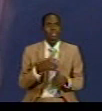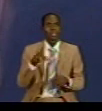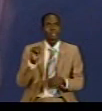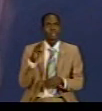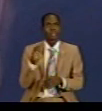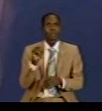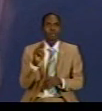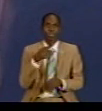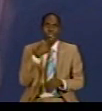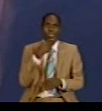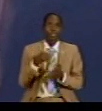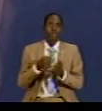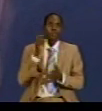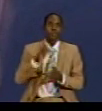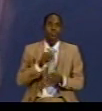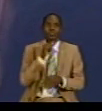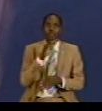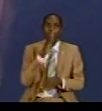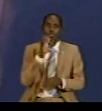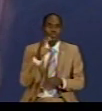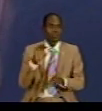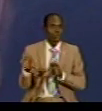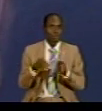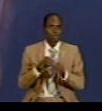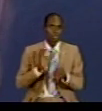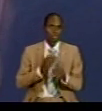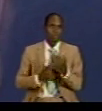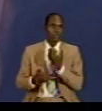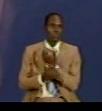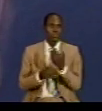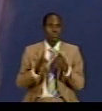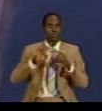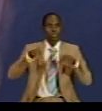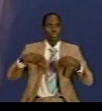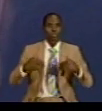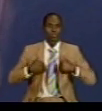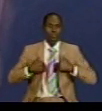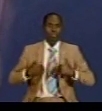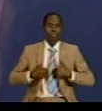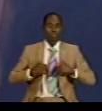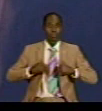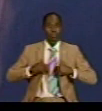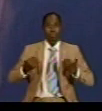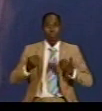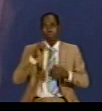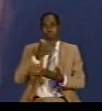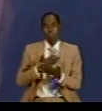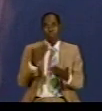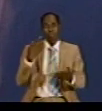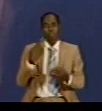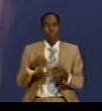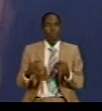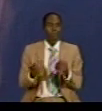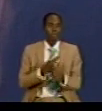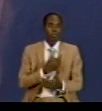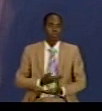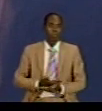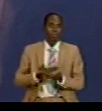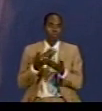week, and we will give thee this also for the service which thou shalt serve with me yet